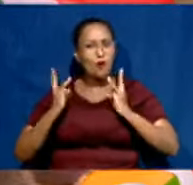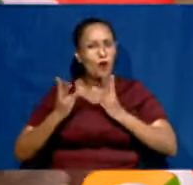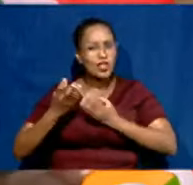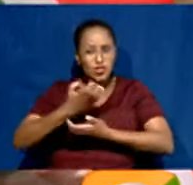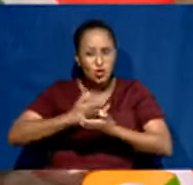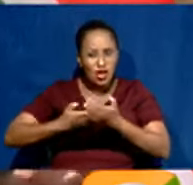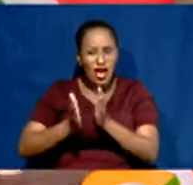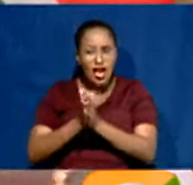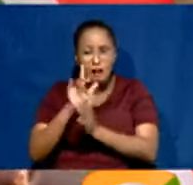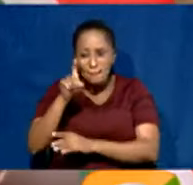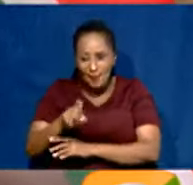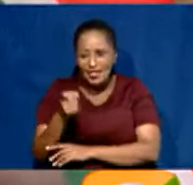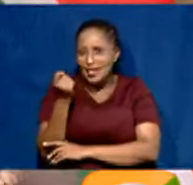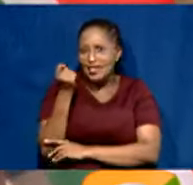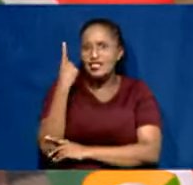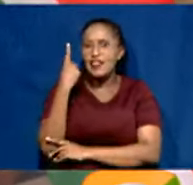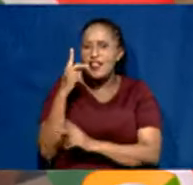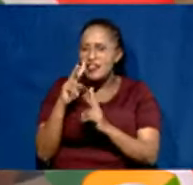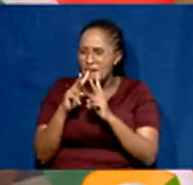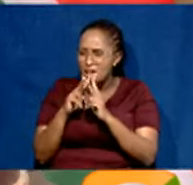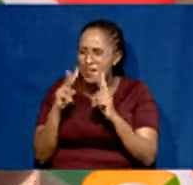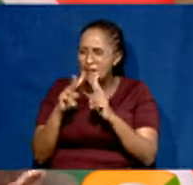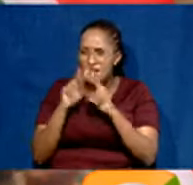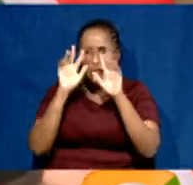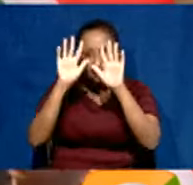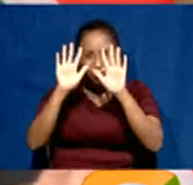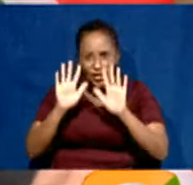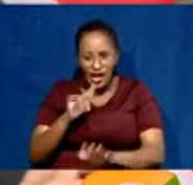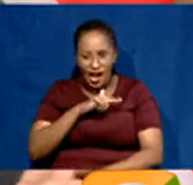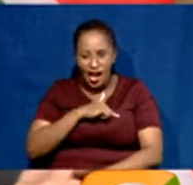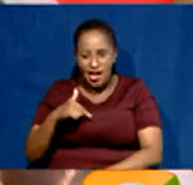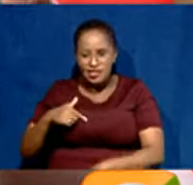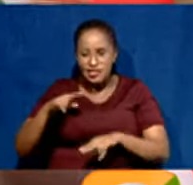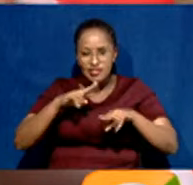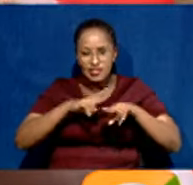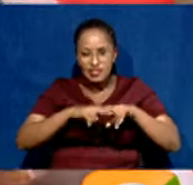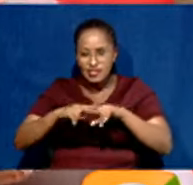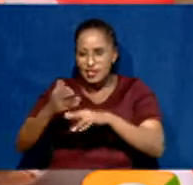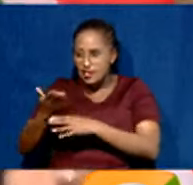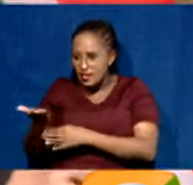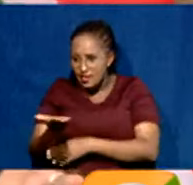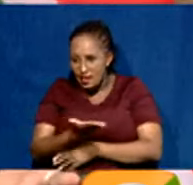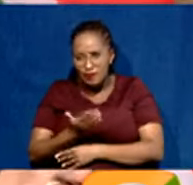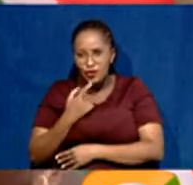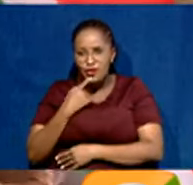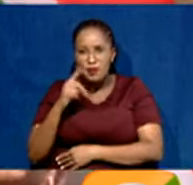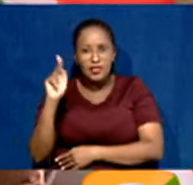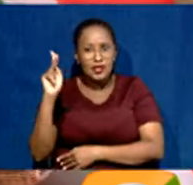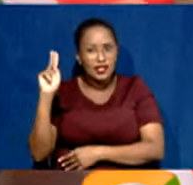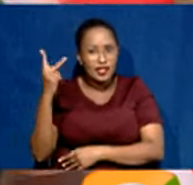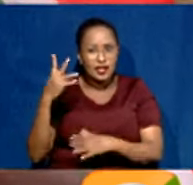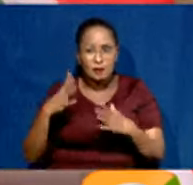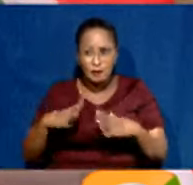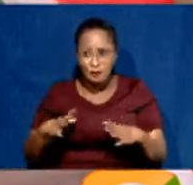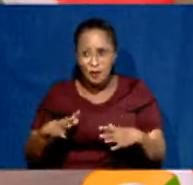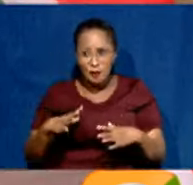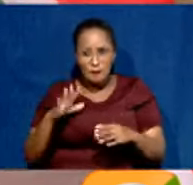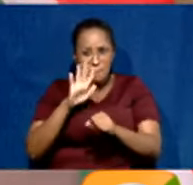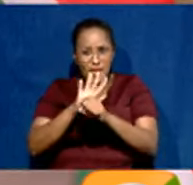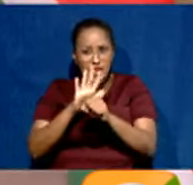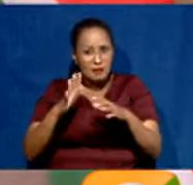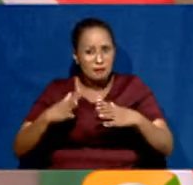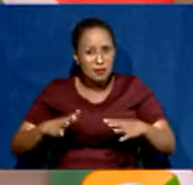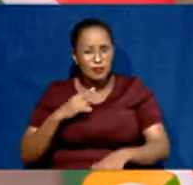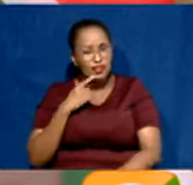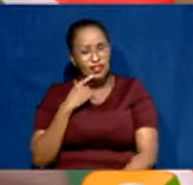need to understand. And it is very important for us sitting here to tell the people of Kenya that, because, you know, many people